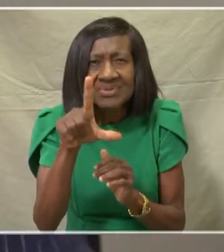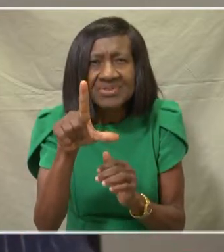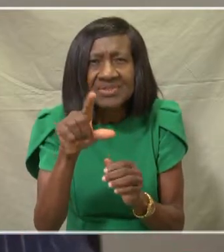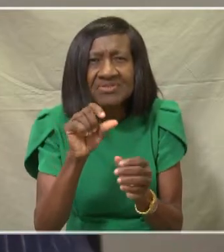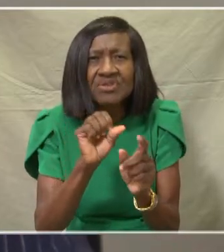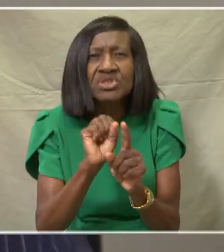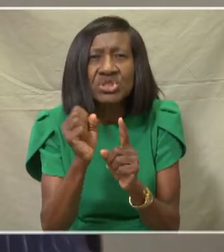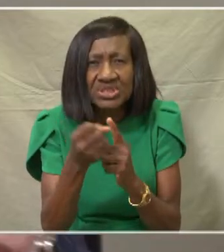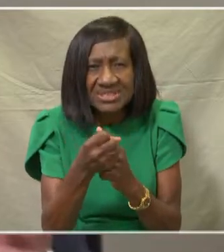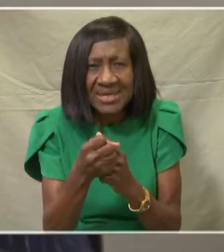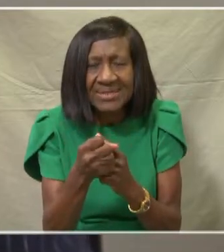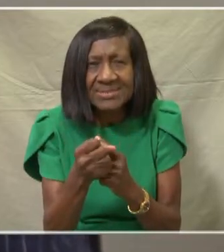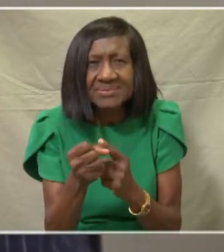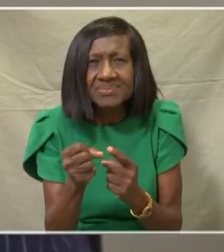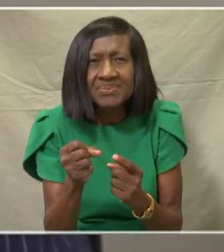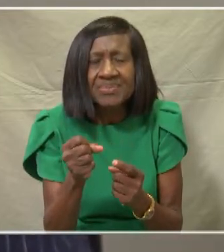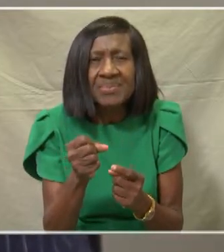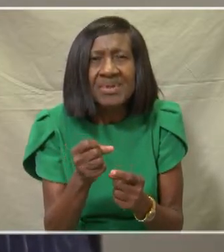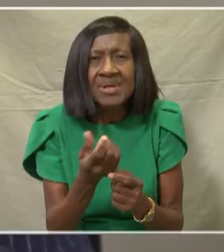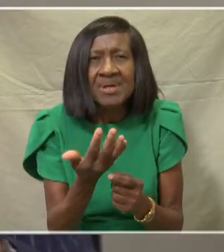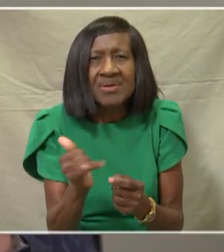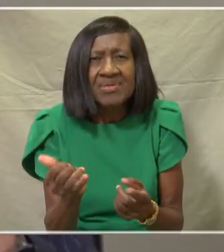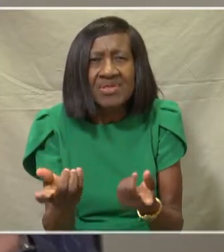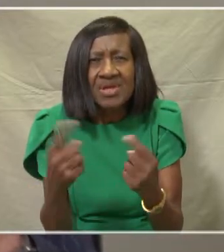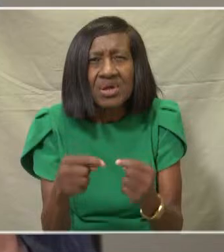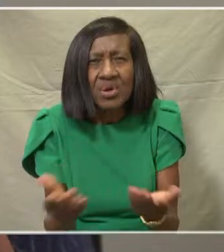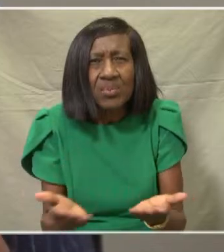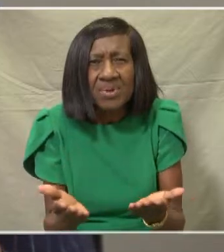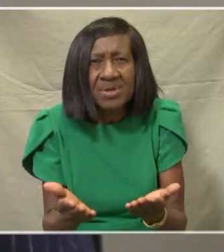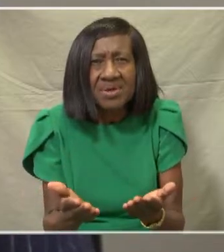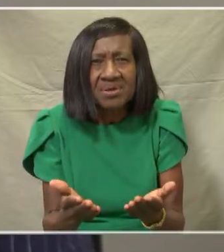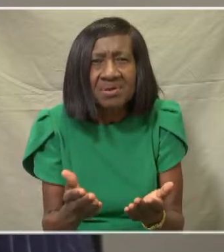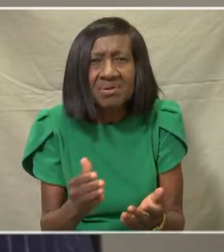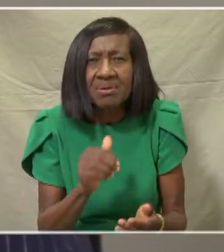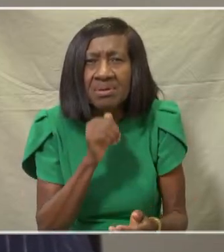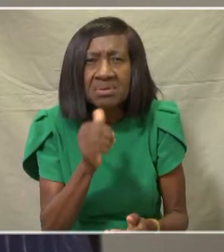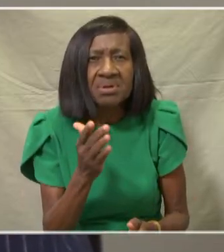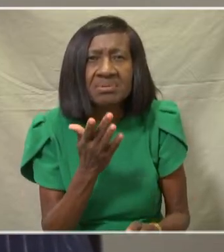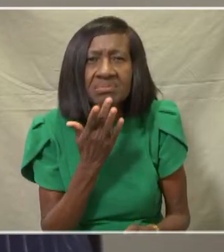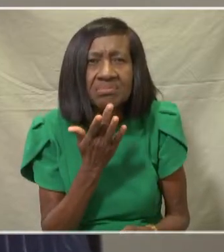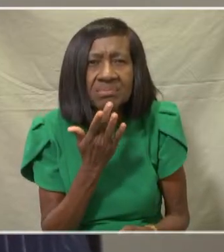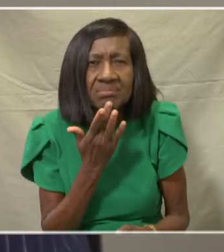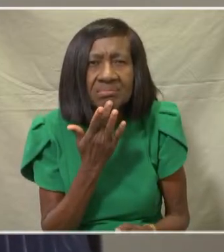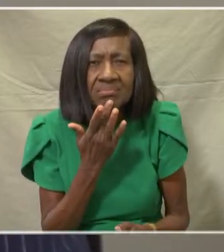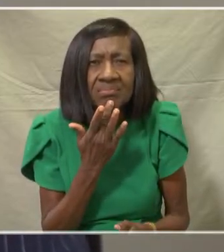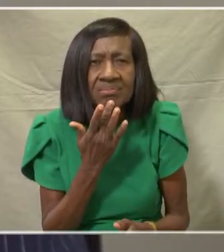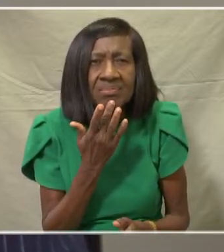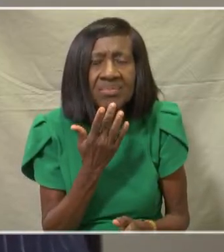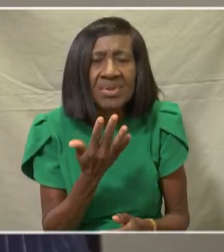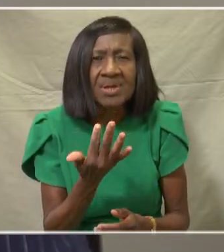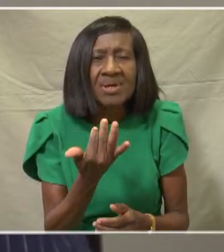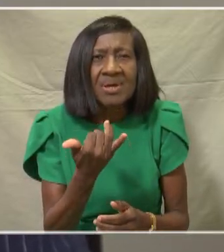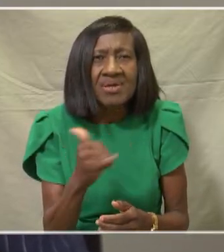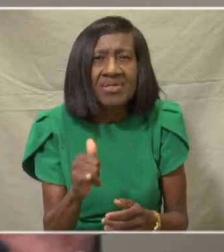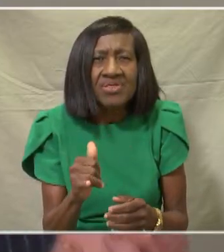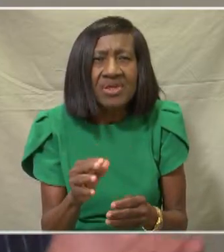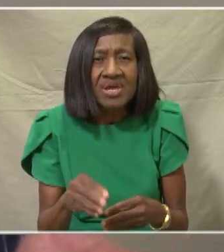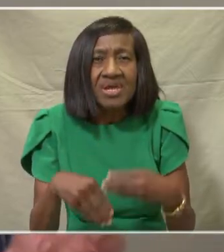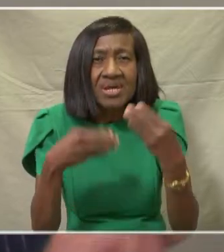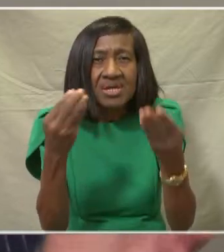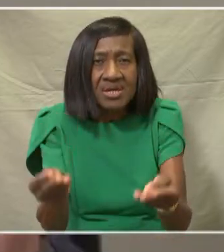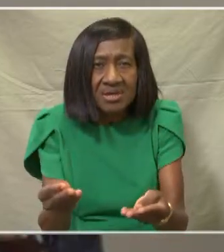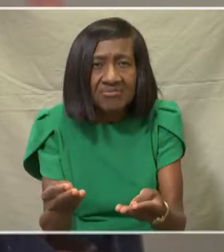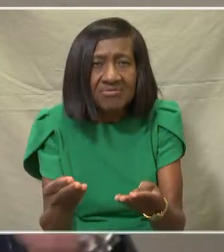as outsiders, entirely impartial, and so we're offering views that are informed